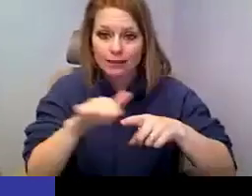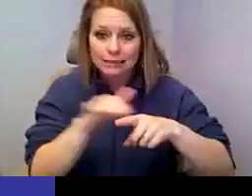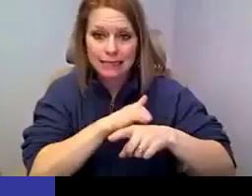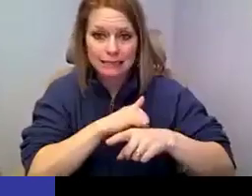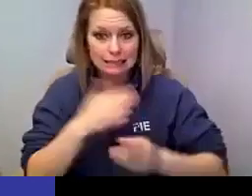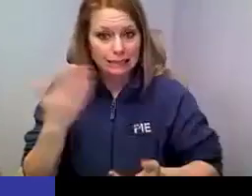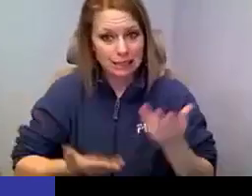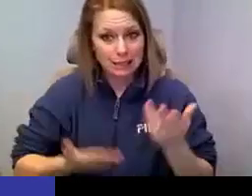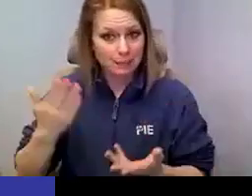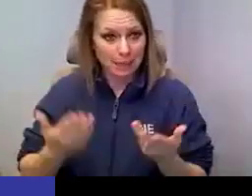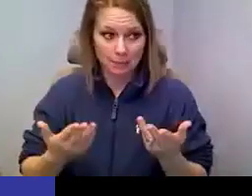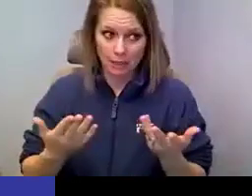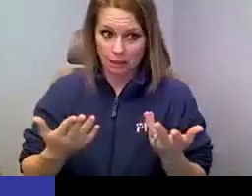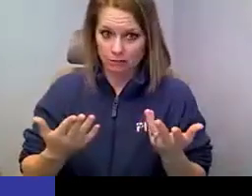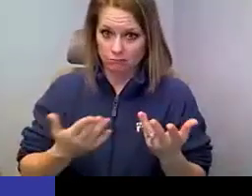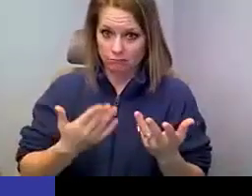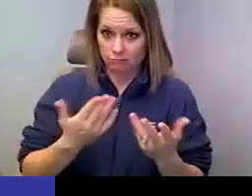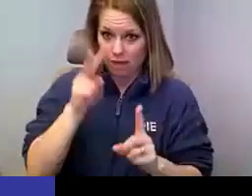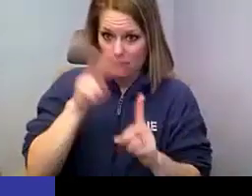are being applied equitably,